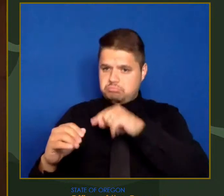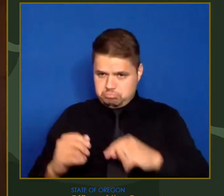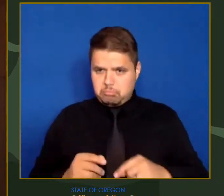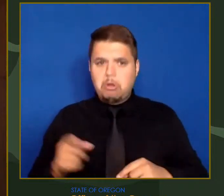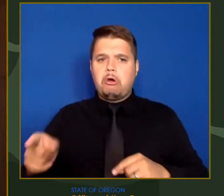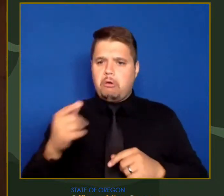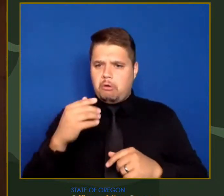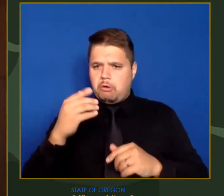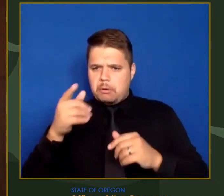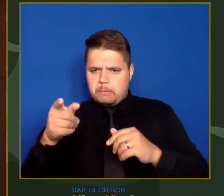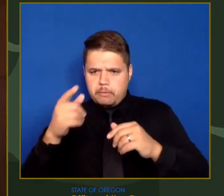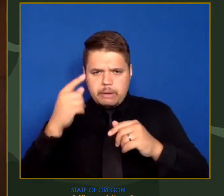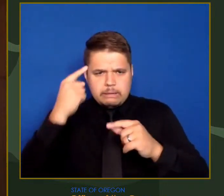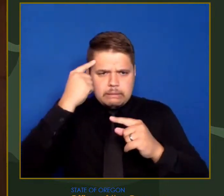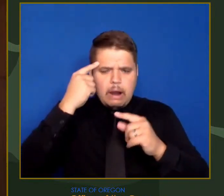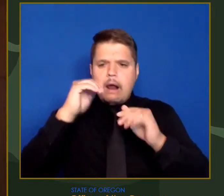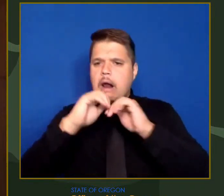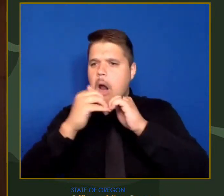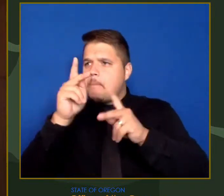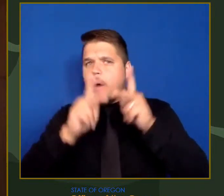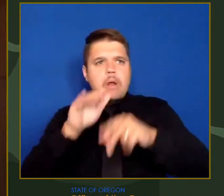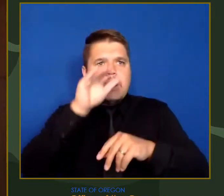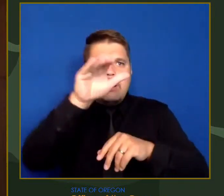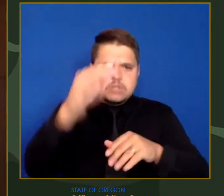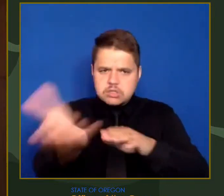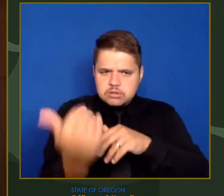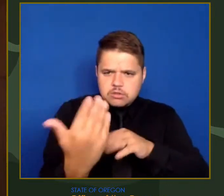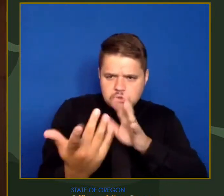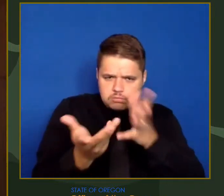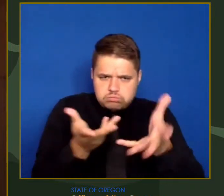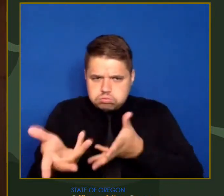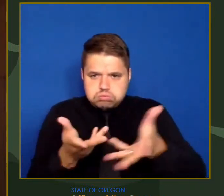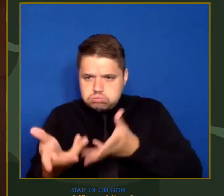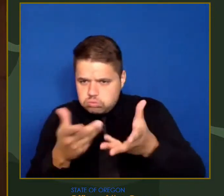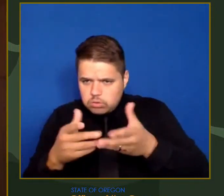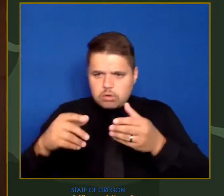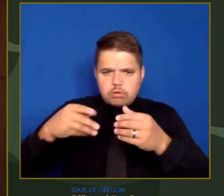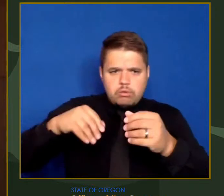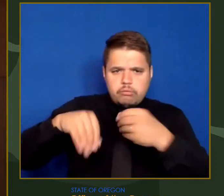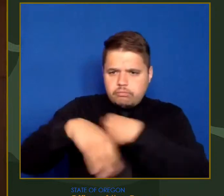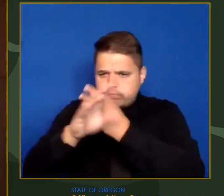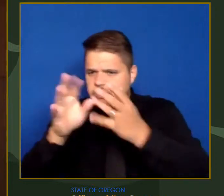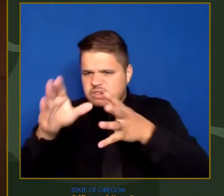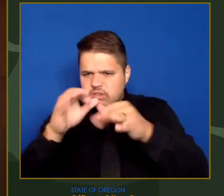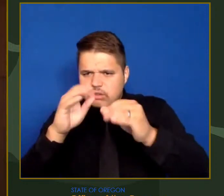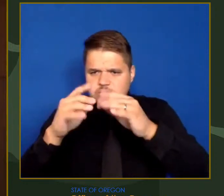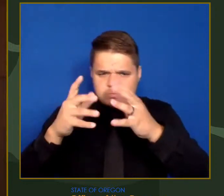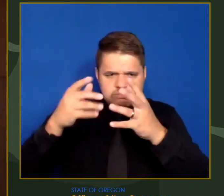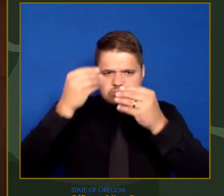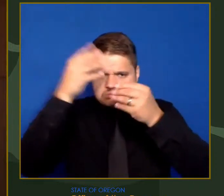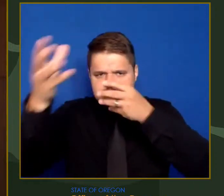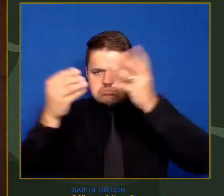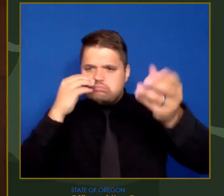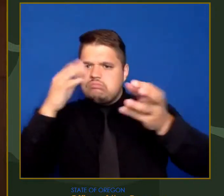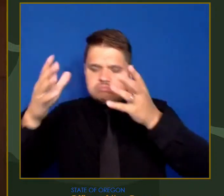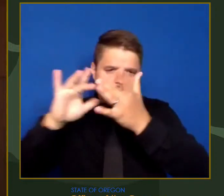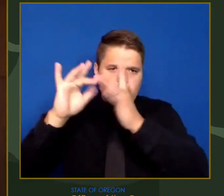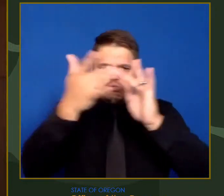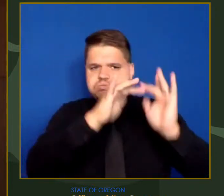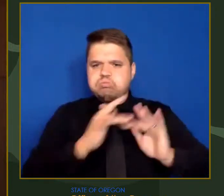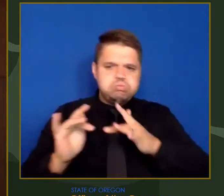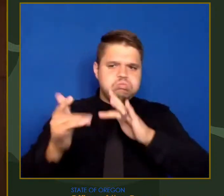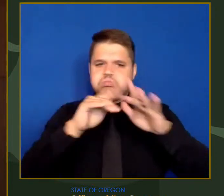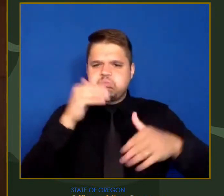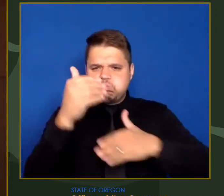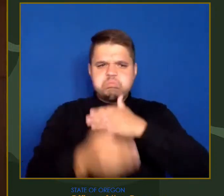their languages and in the field at their places of work with information and vaccines. And it's